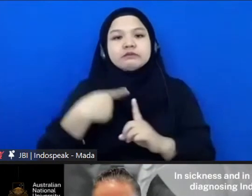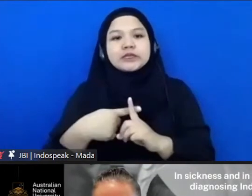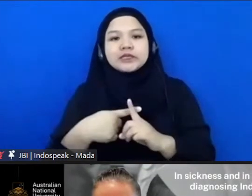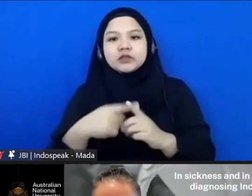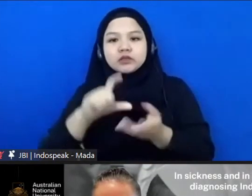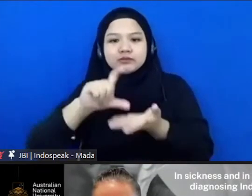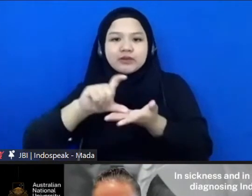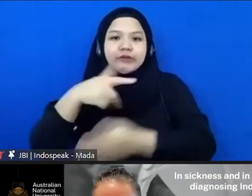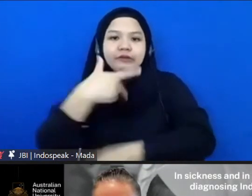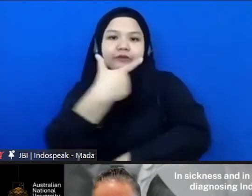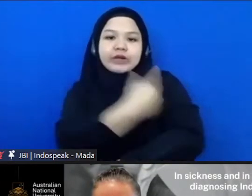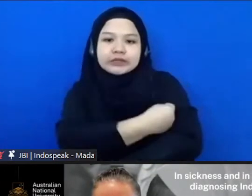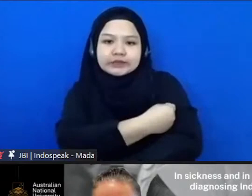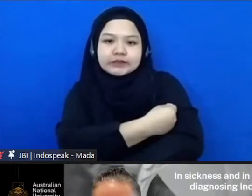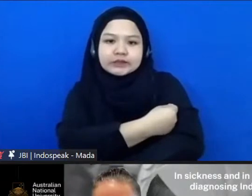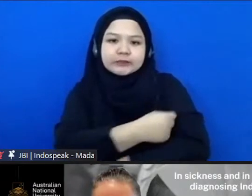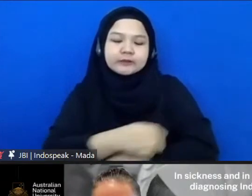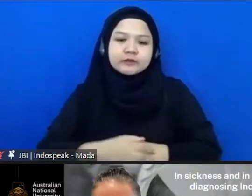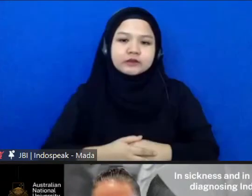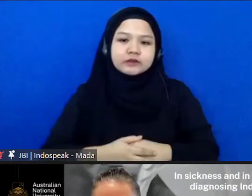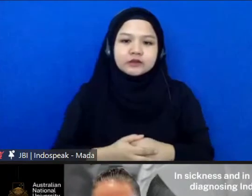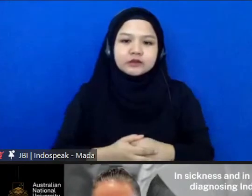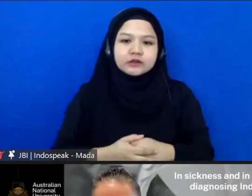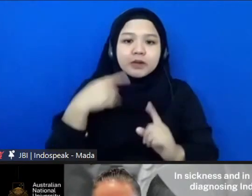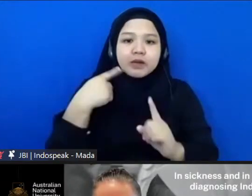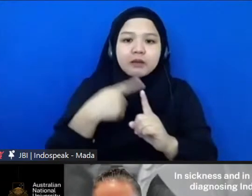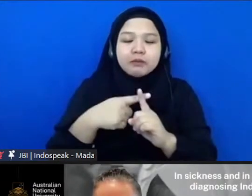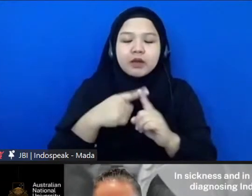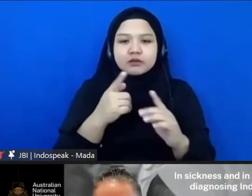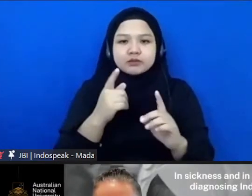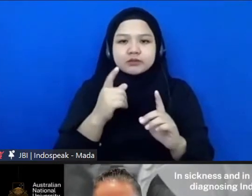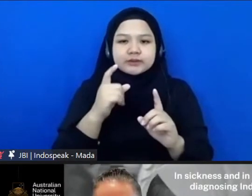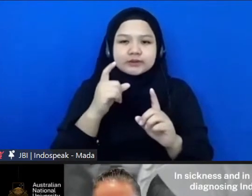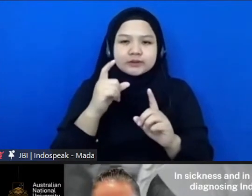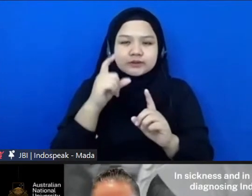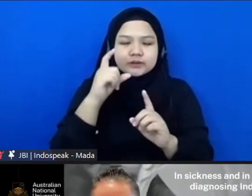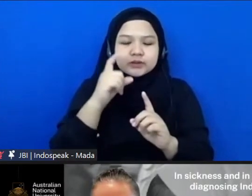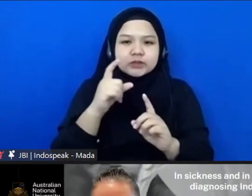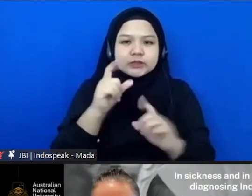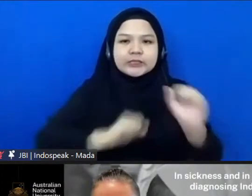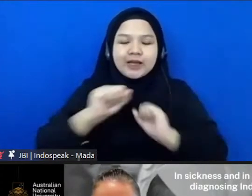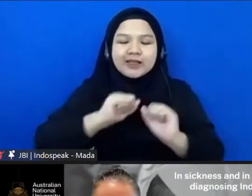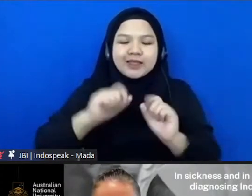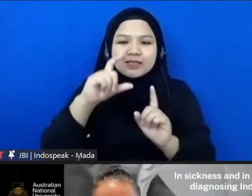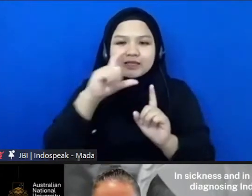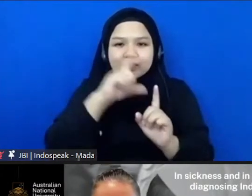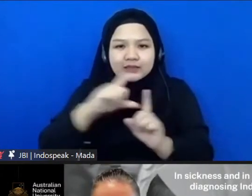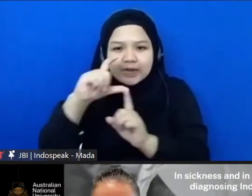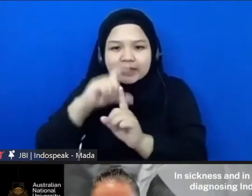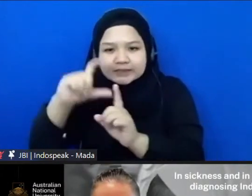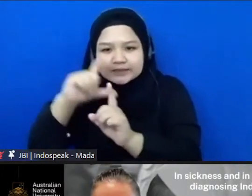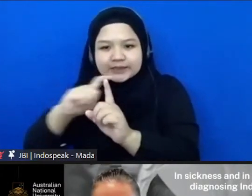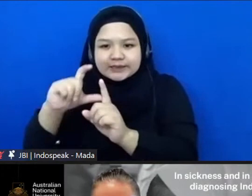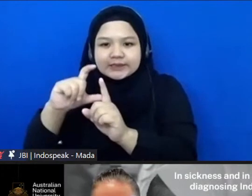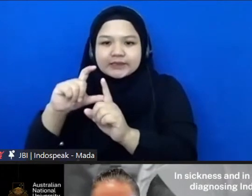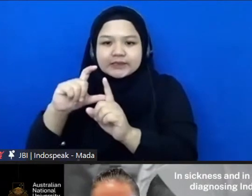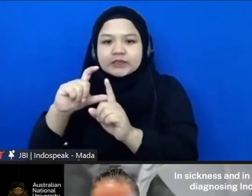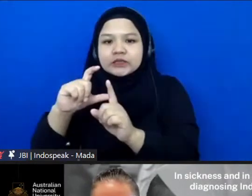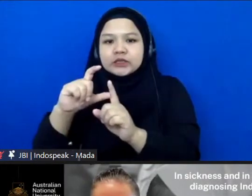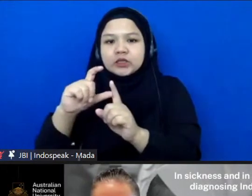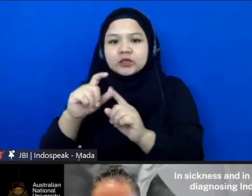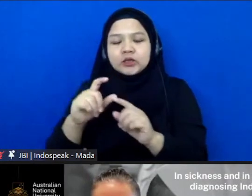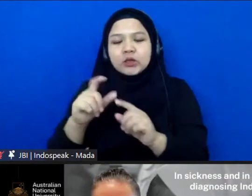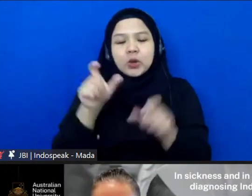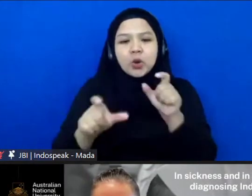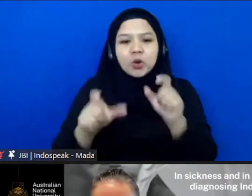will address the impact of the pandemic on local communities through support with basic needs and food security,